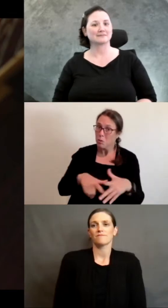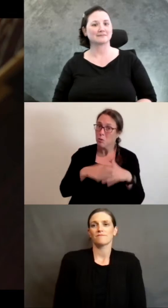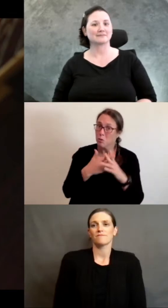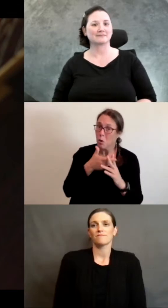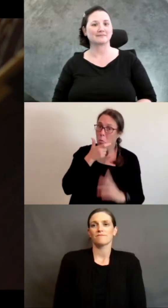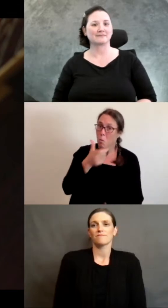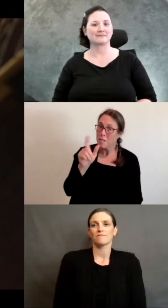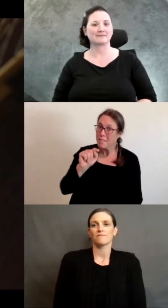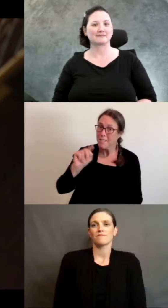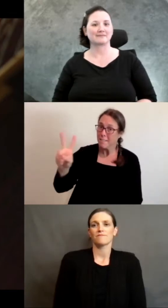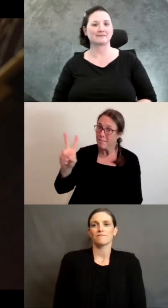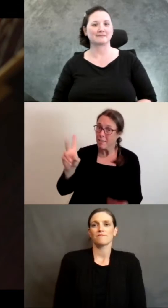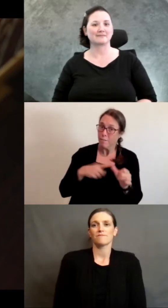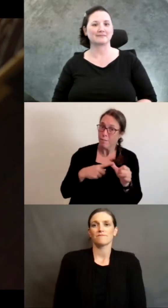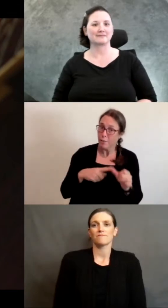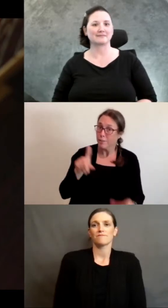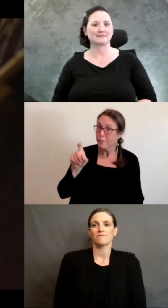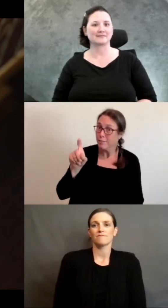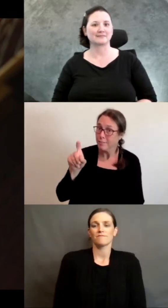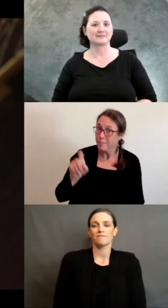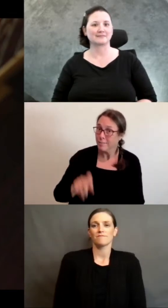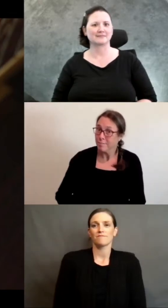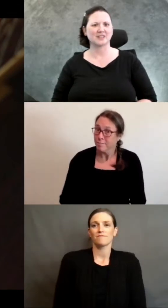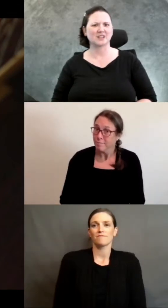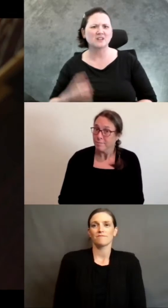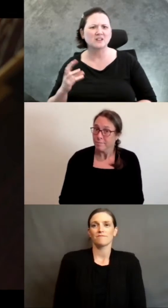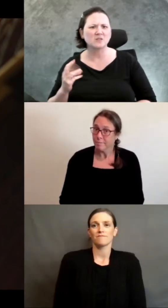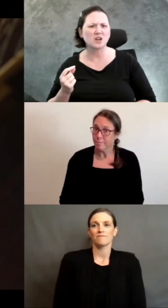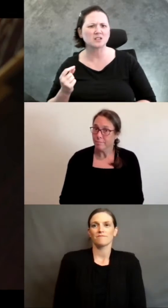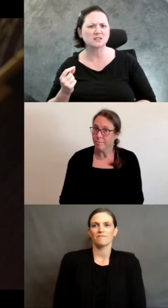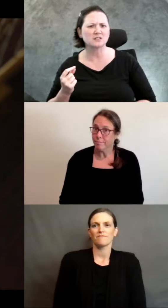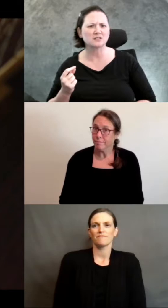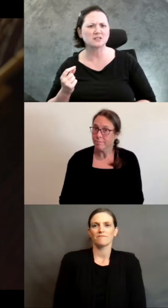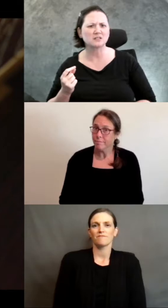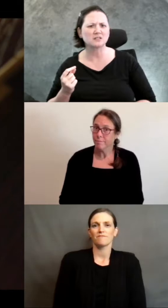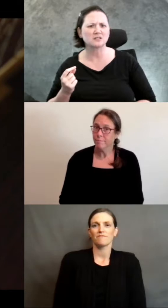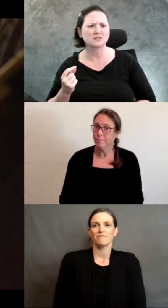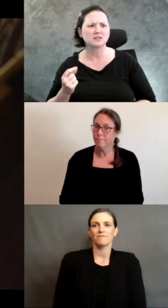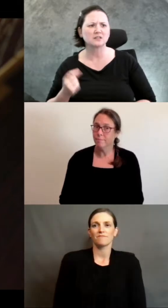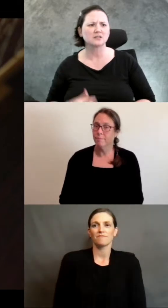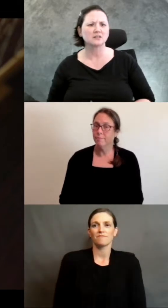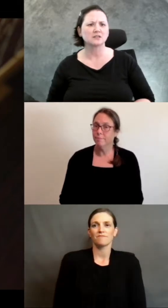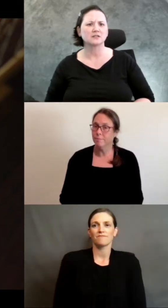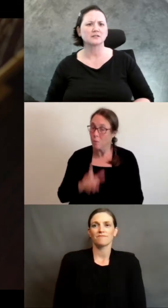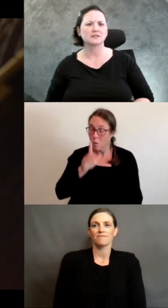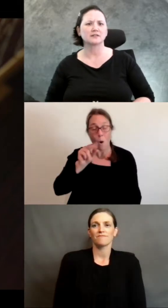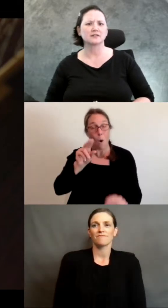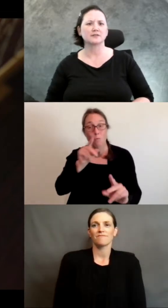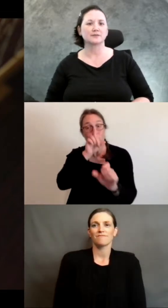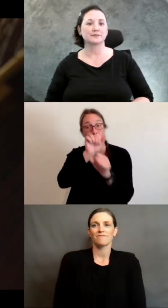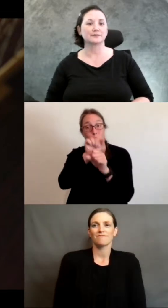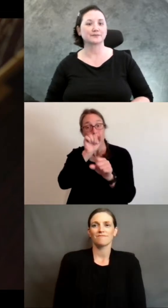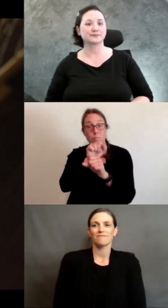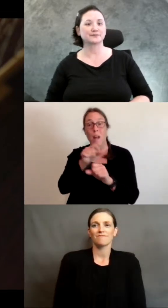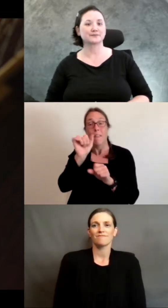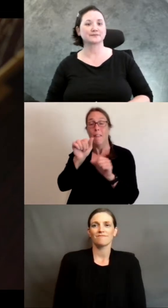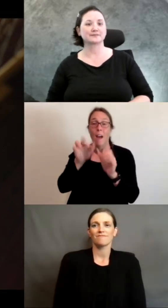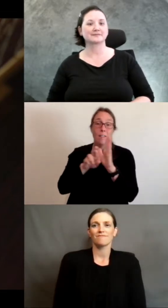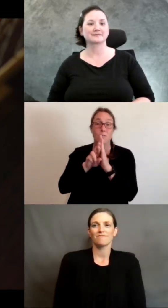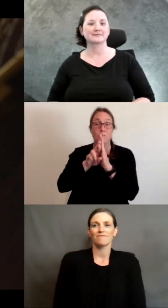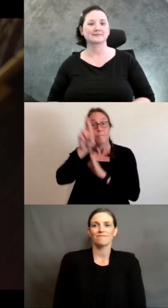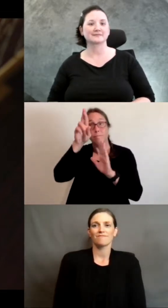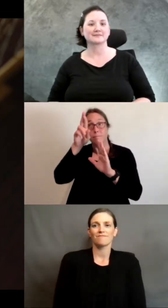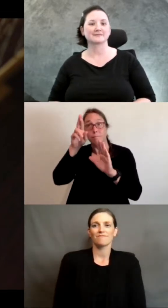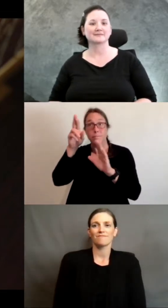What? No, seriously. The Destiny space mission is about to blast off. Let's check it out.